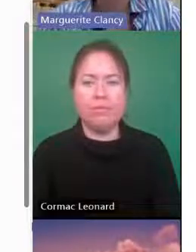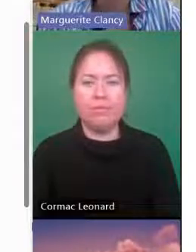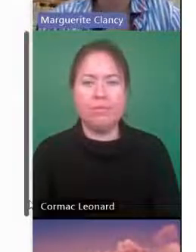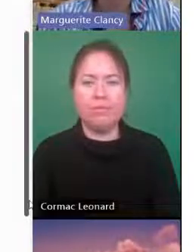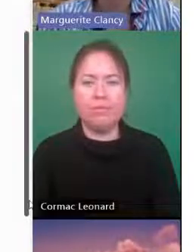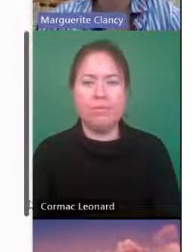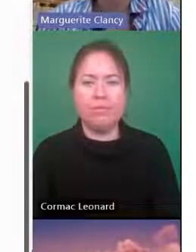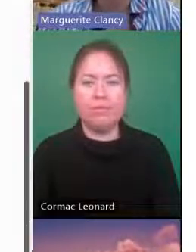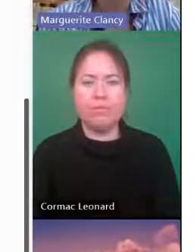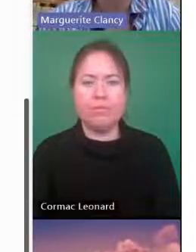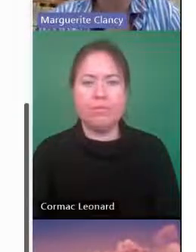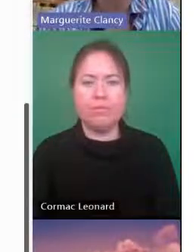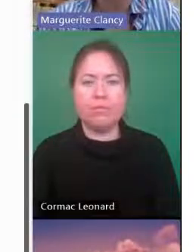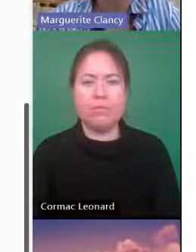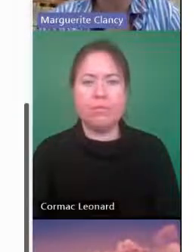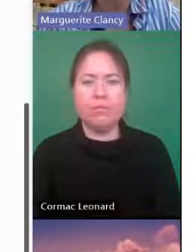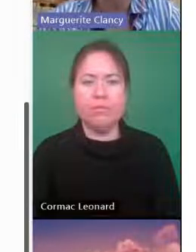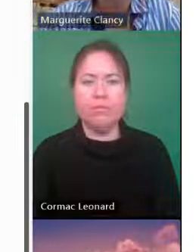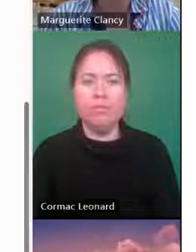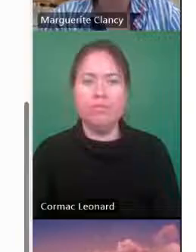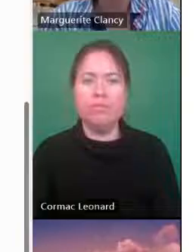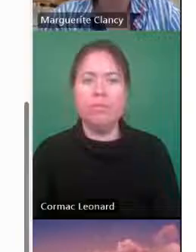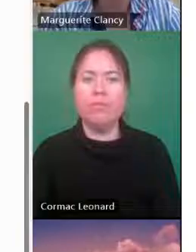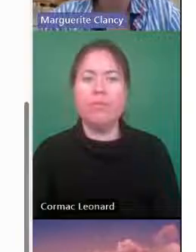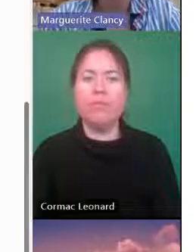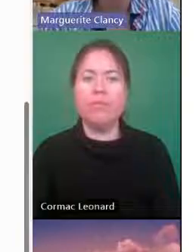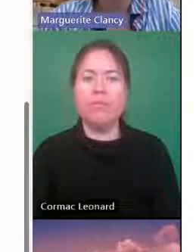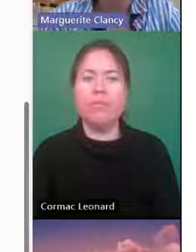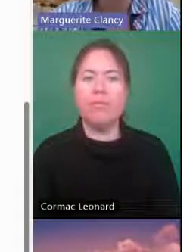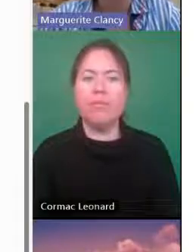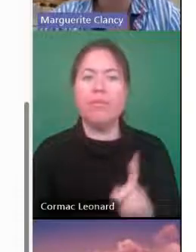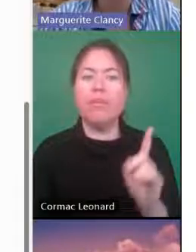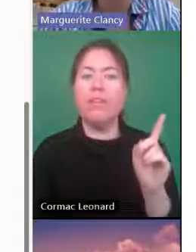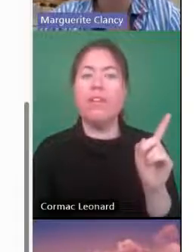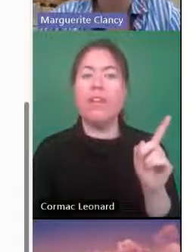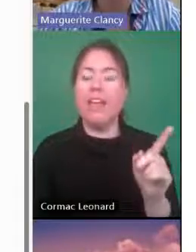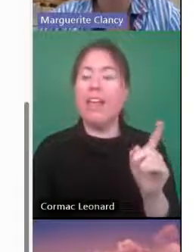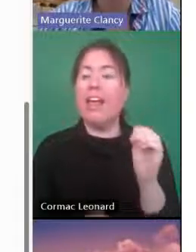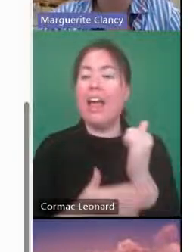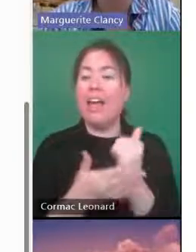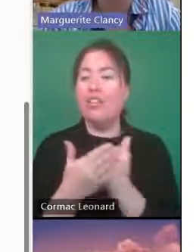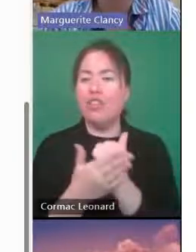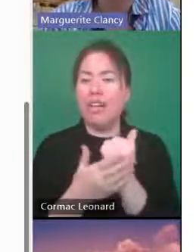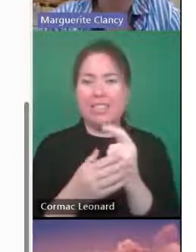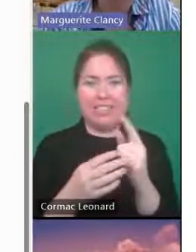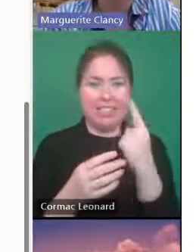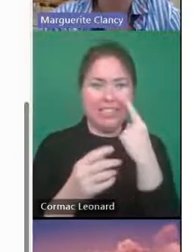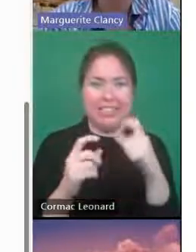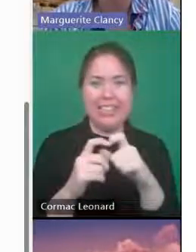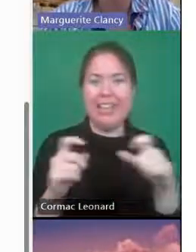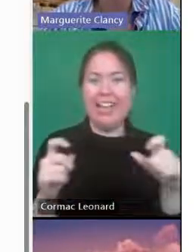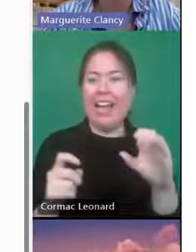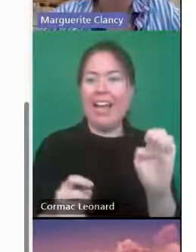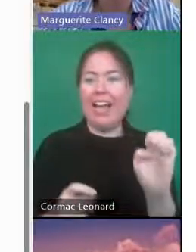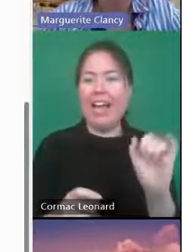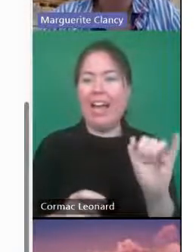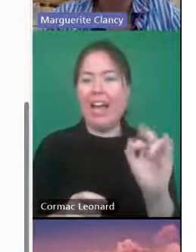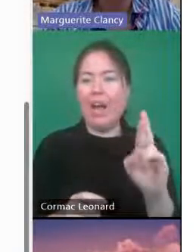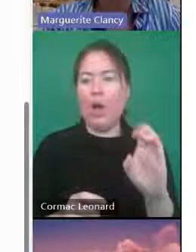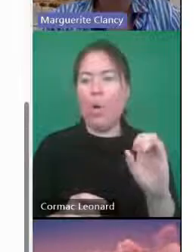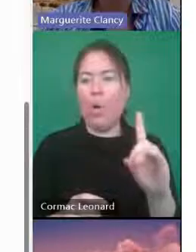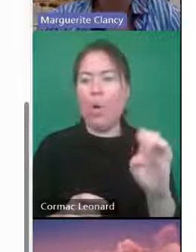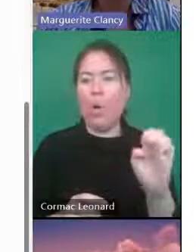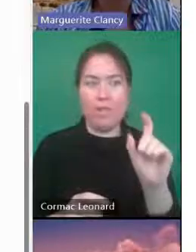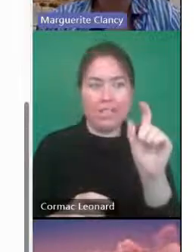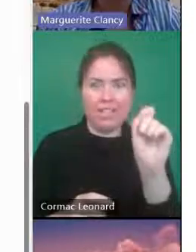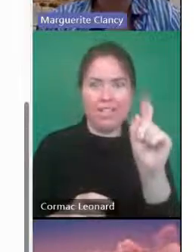Again, in relation to the address, air code here is indicated as a mandatory field. We would urge